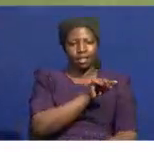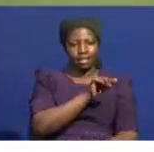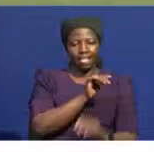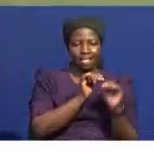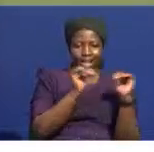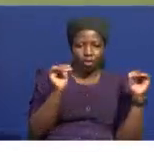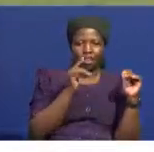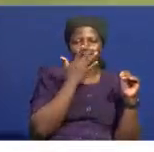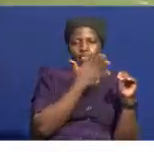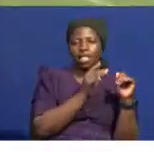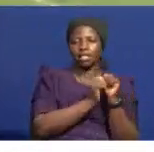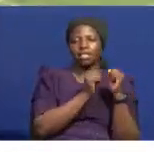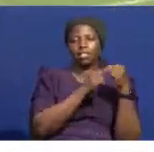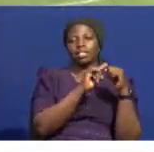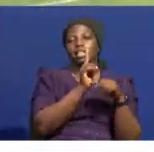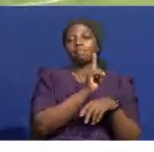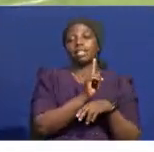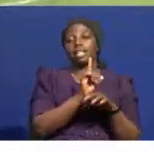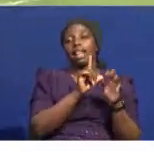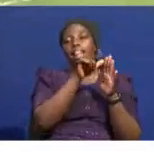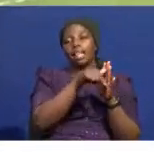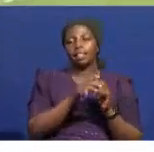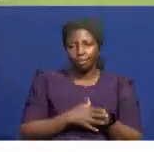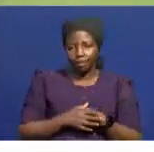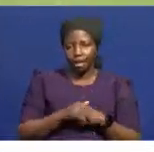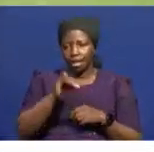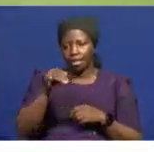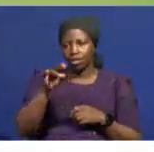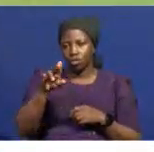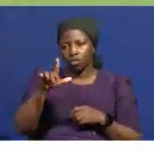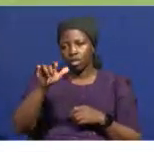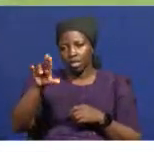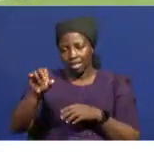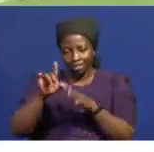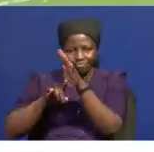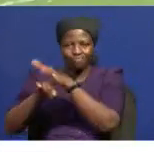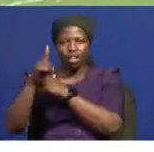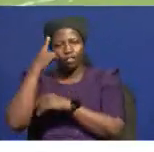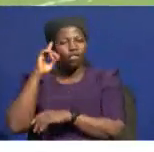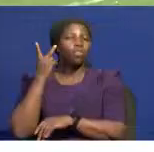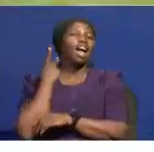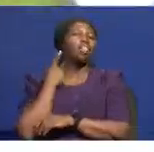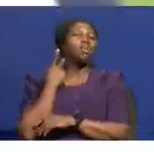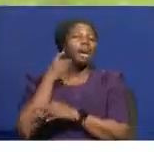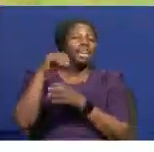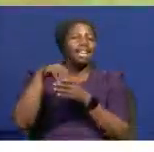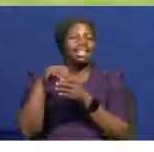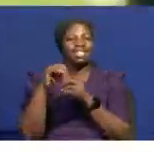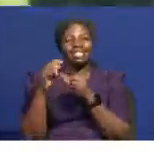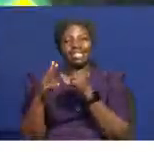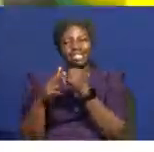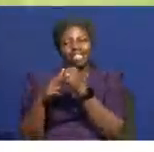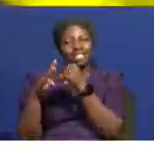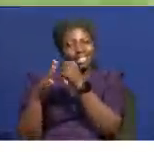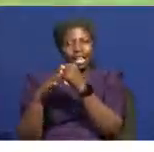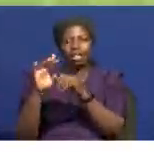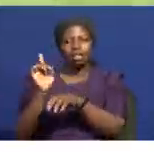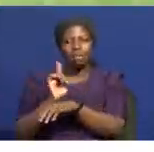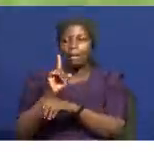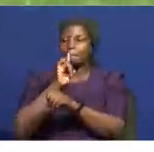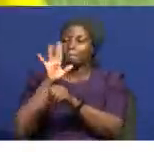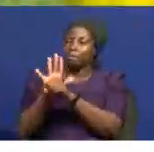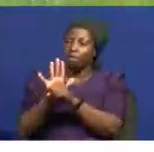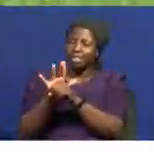leveled 16 minutes later. Julius Masaba scored the winning goal for the Sharks in the 79th minute, assuring